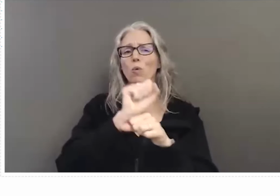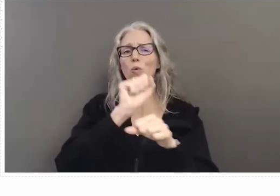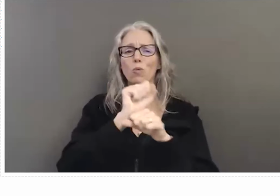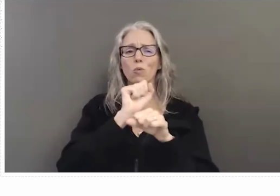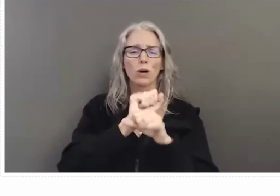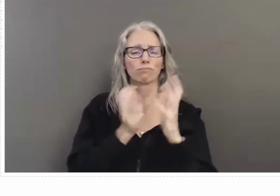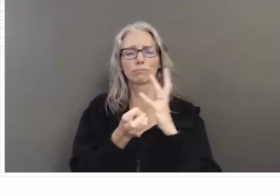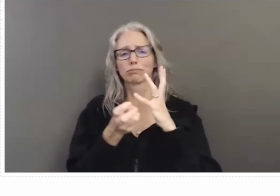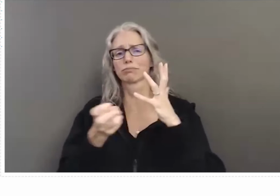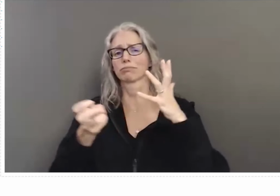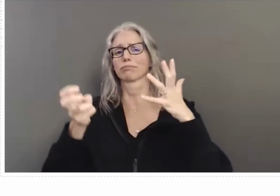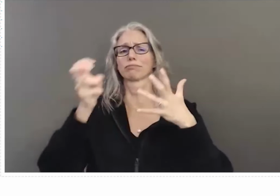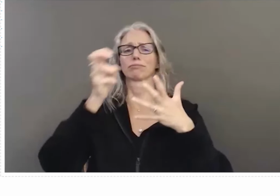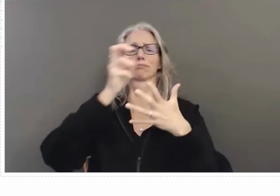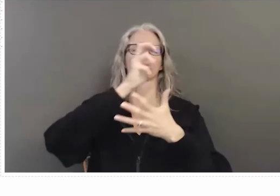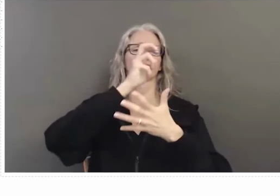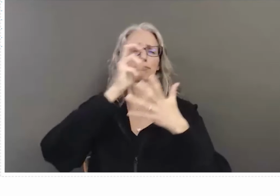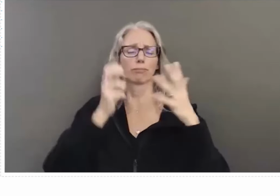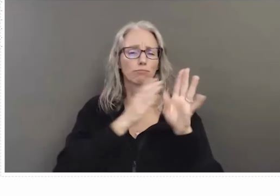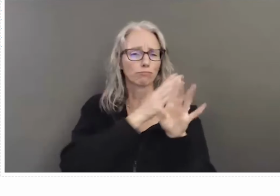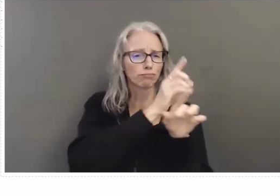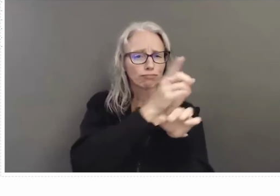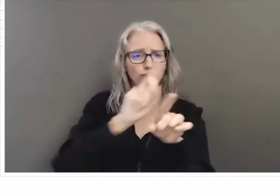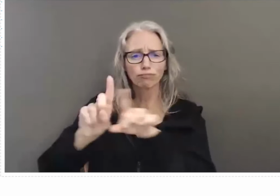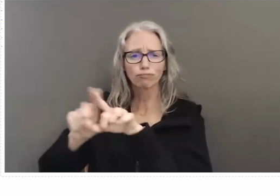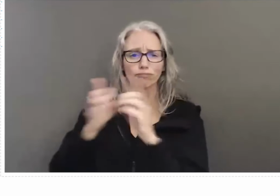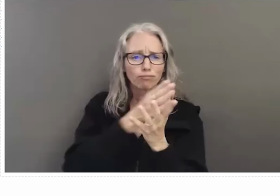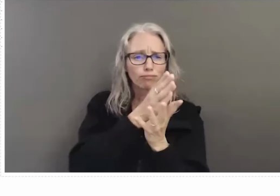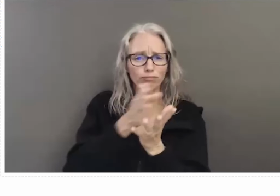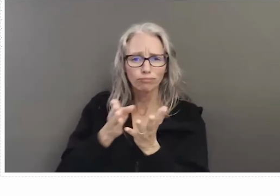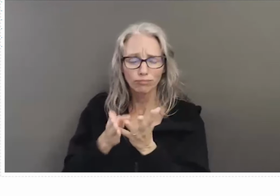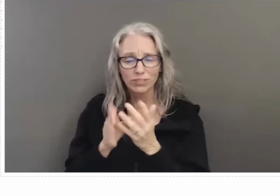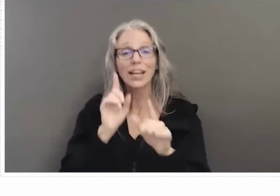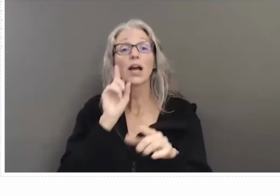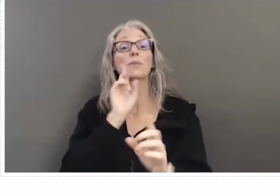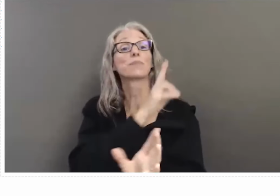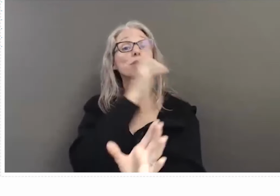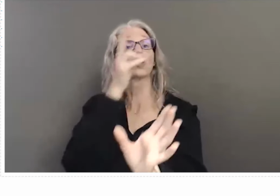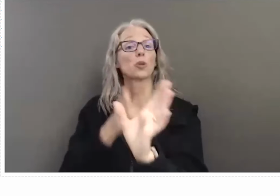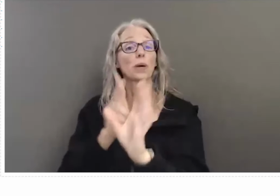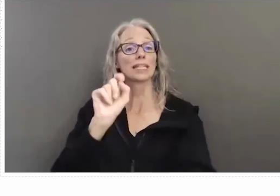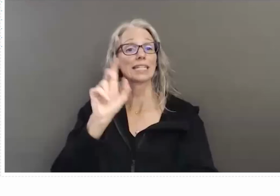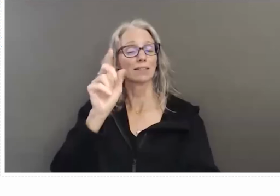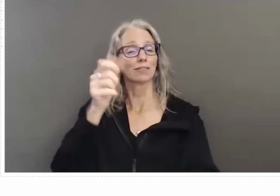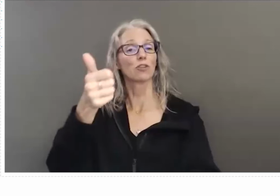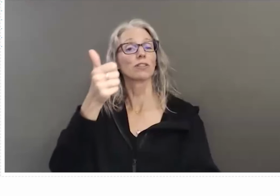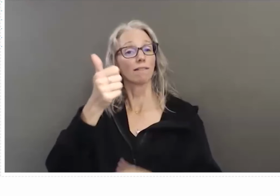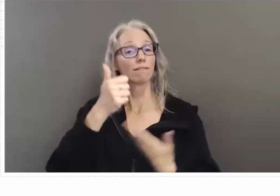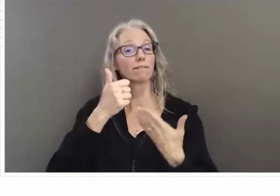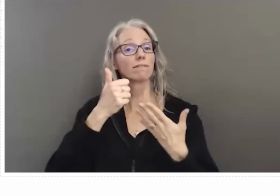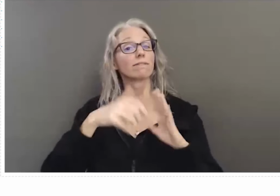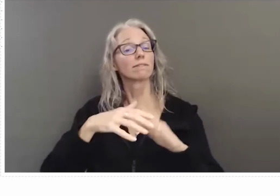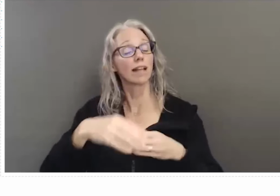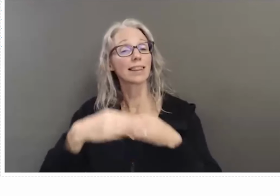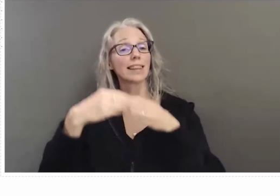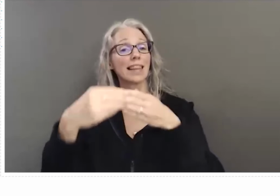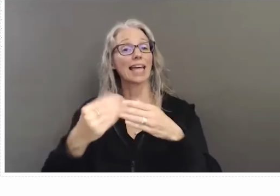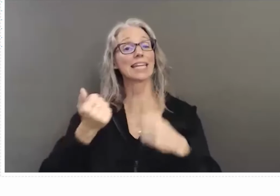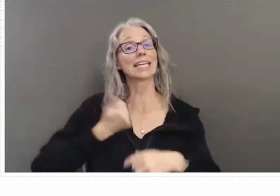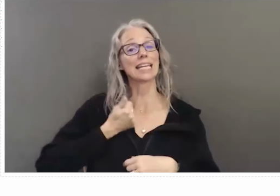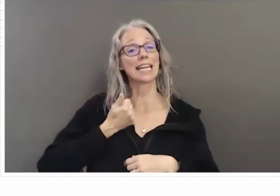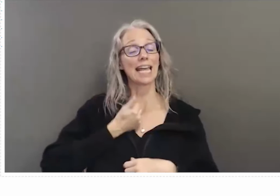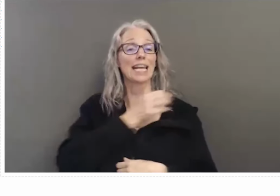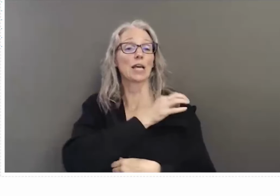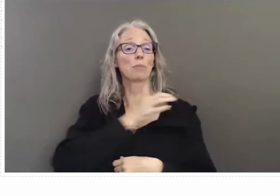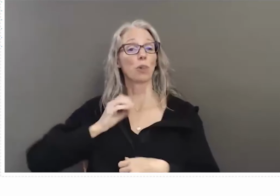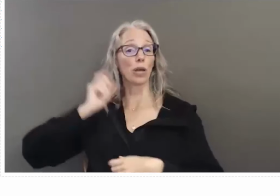and everything in between. Upon joining TD, Alicia has led the Canadian Employee Giving Campaign, as well as the TD Ready